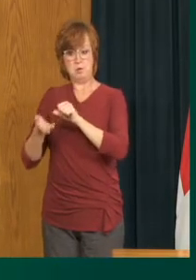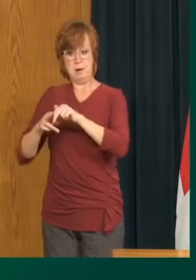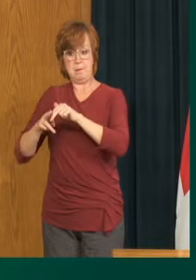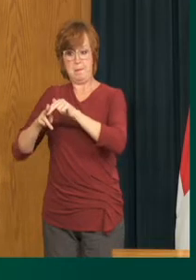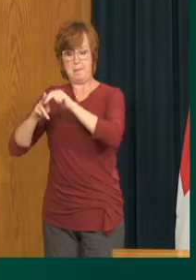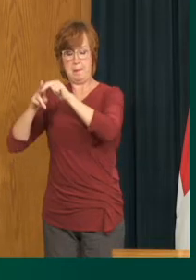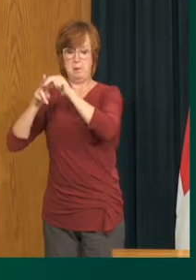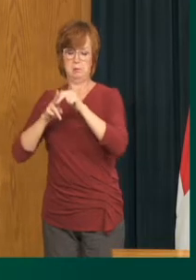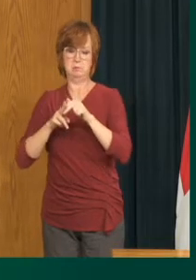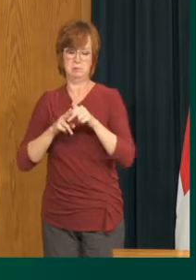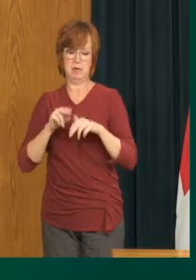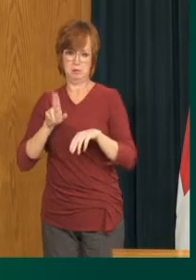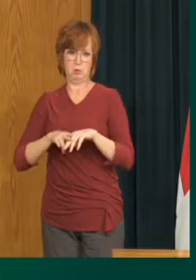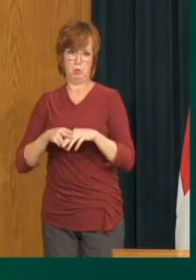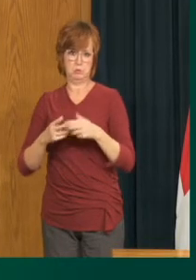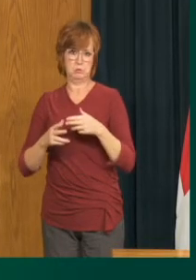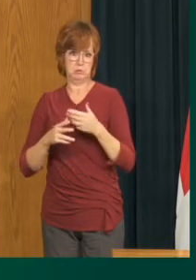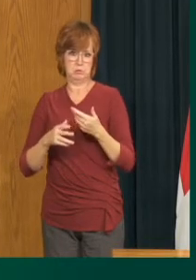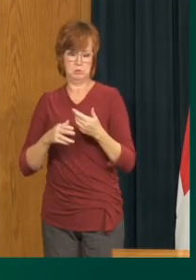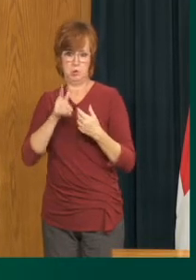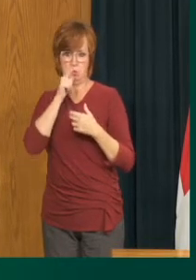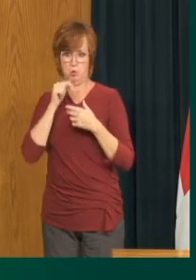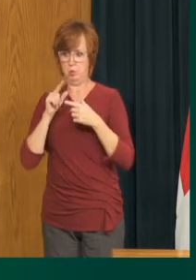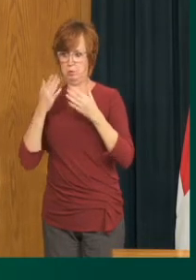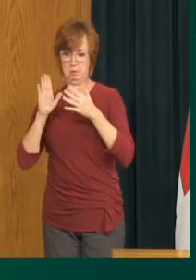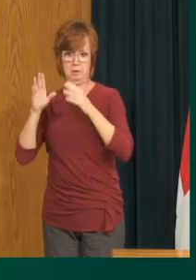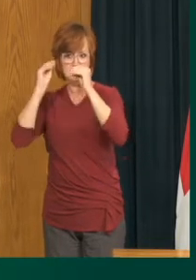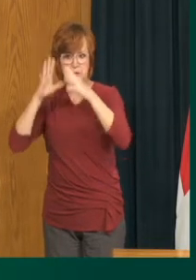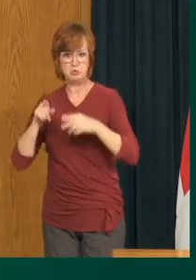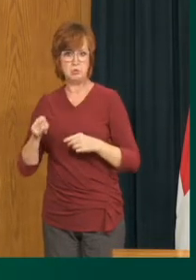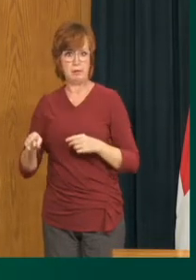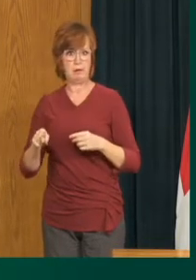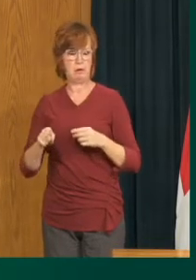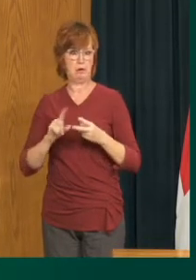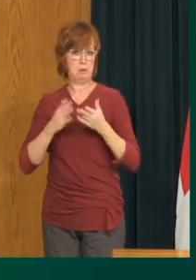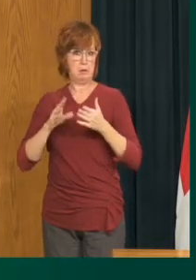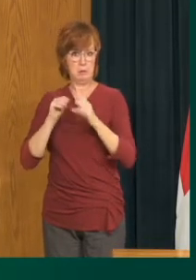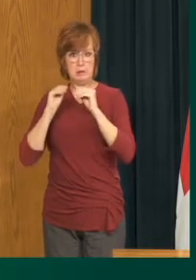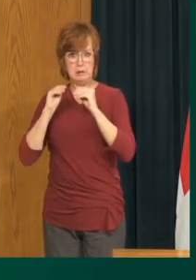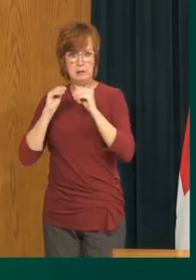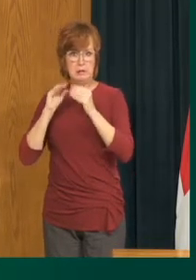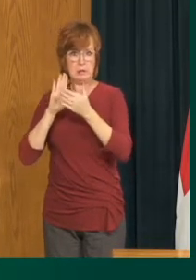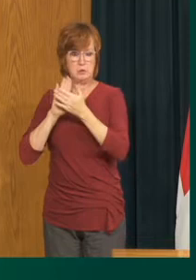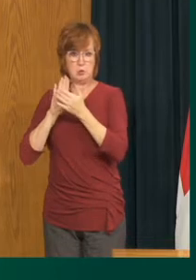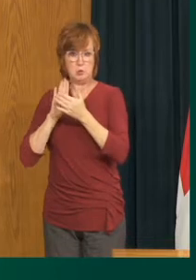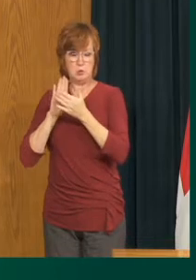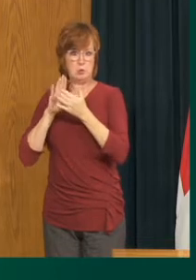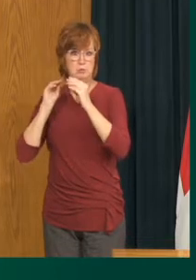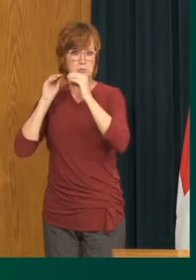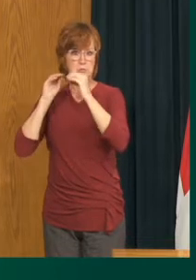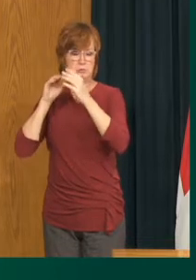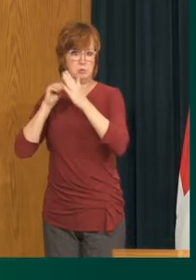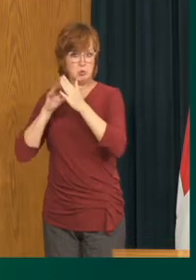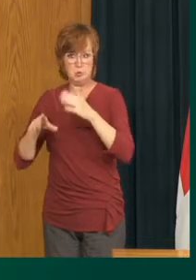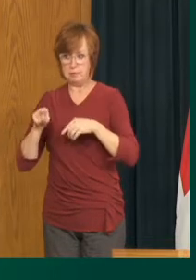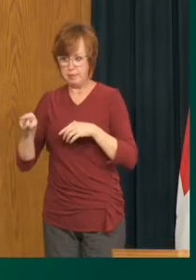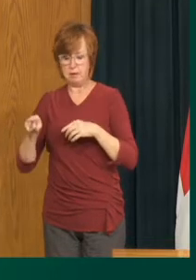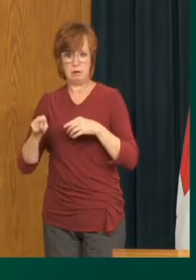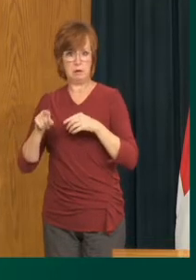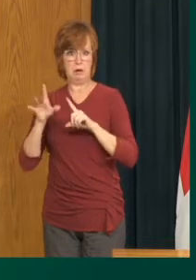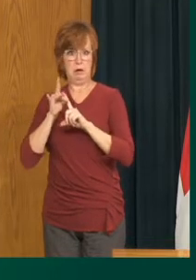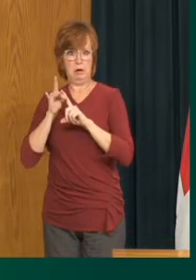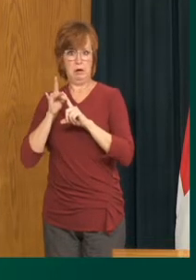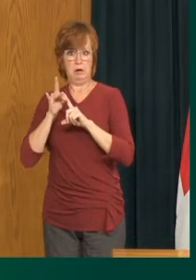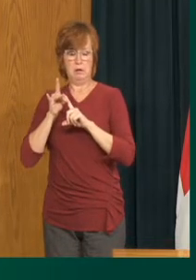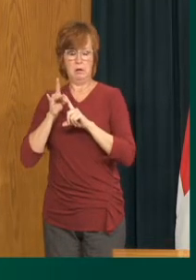cases are going to be students and some will be teachers. And that's how the virus will enter our schools. That's what we have seen in a